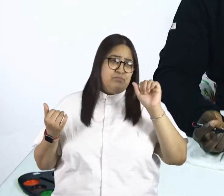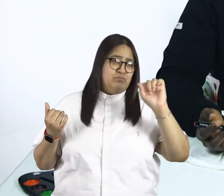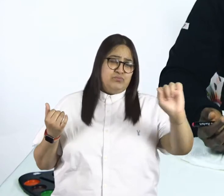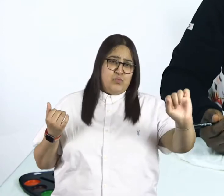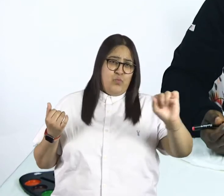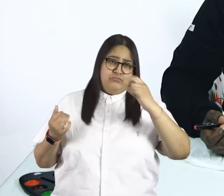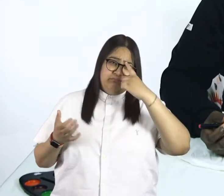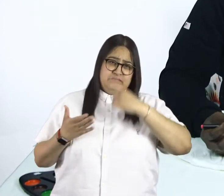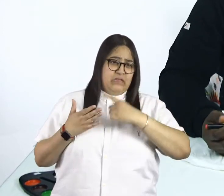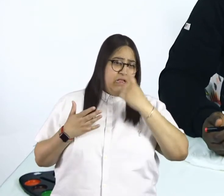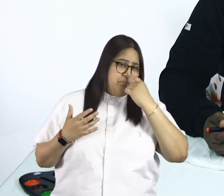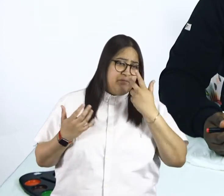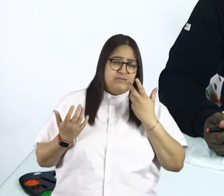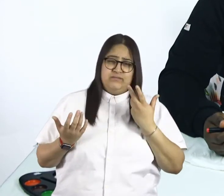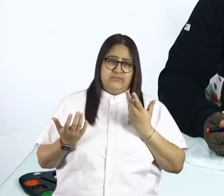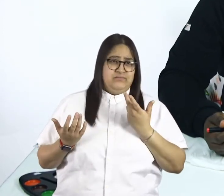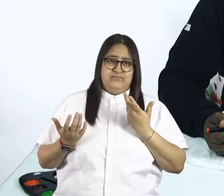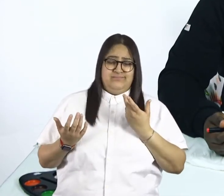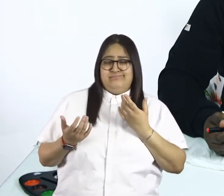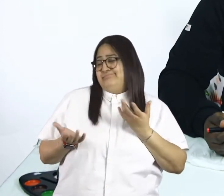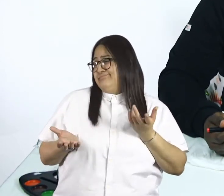a formal event, and maybe you want to